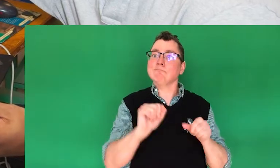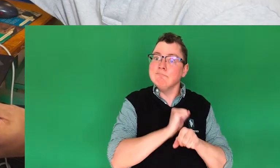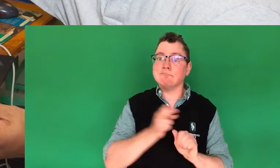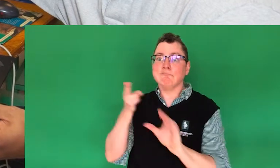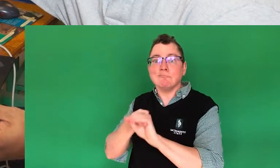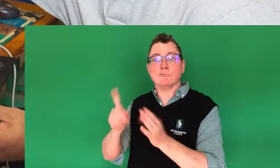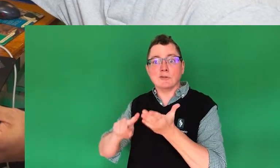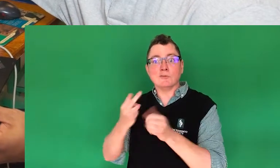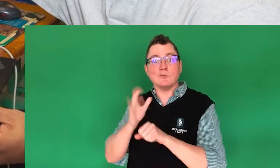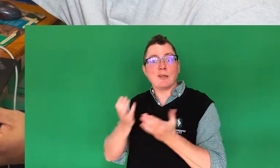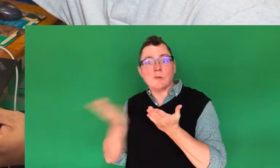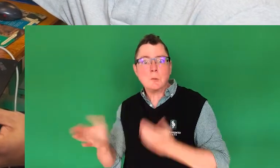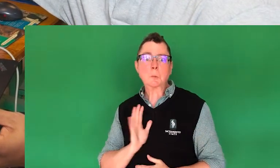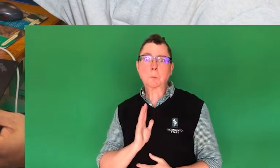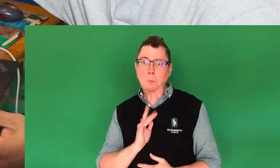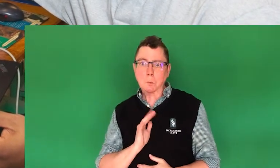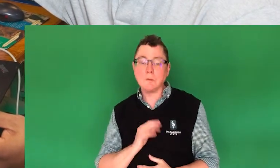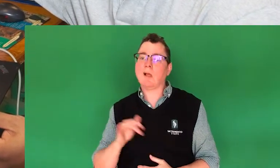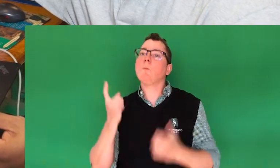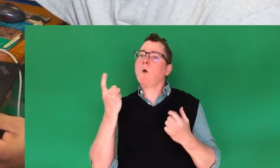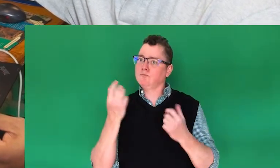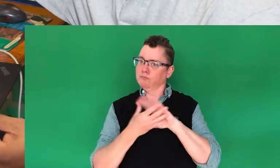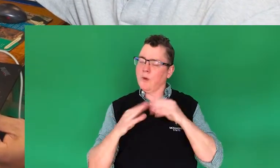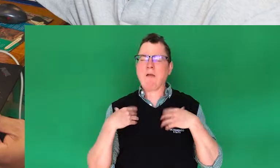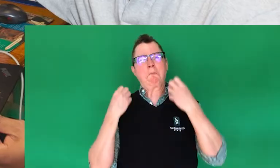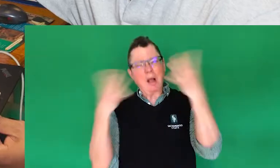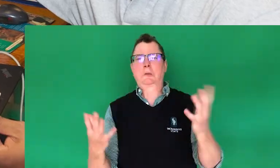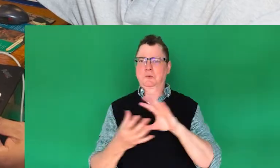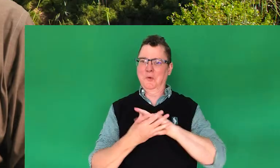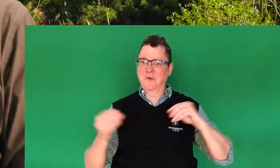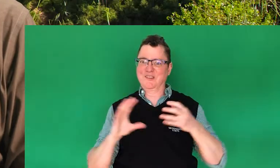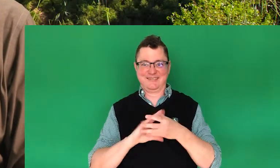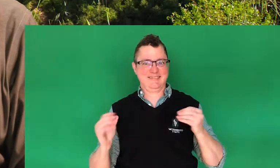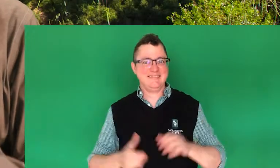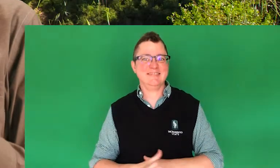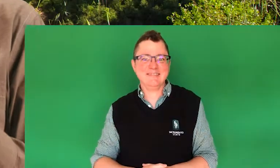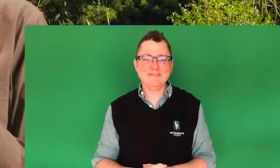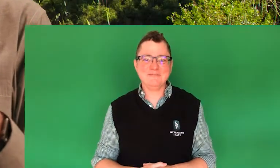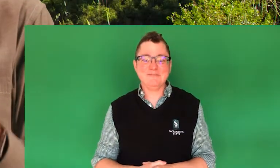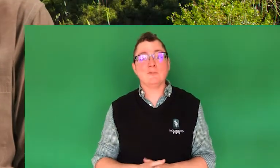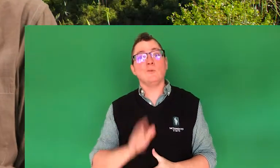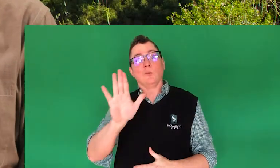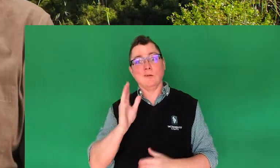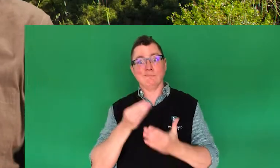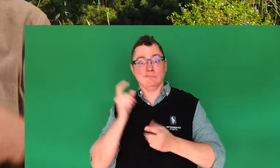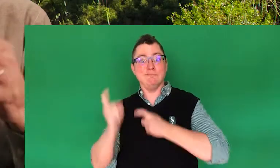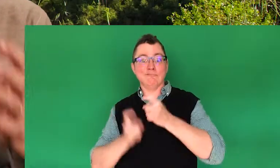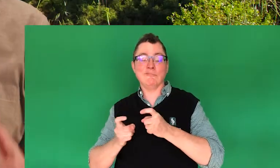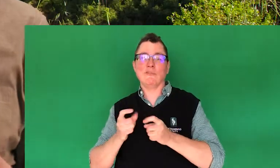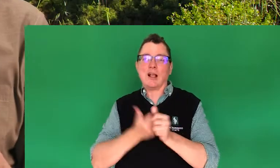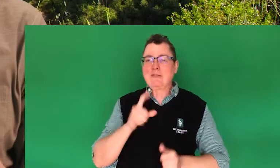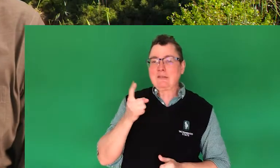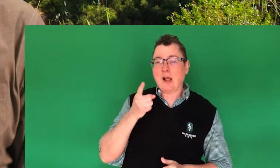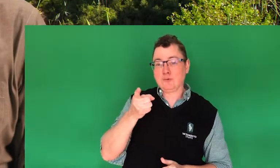donations, and then an undergraduate student actually participated in the research. This is one story, but we